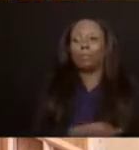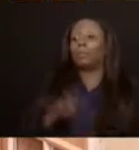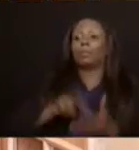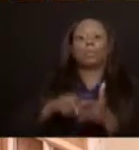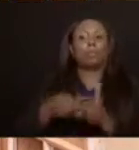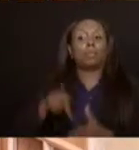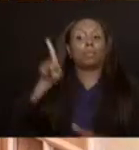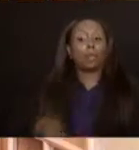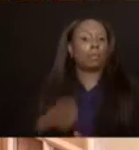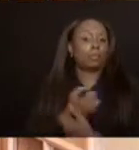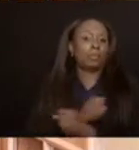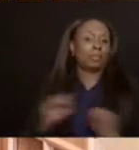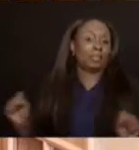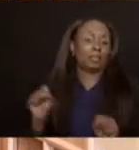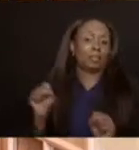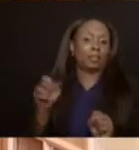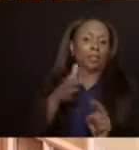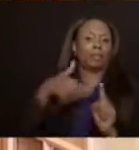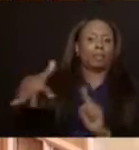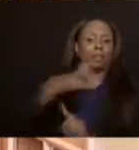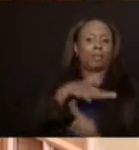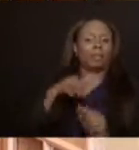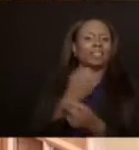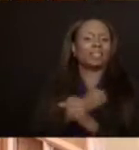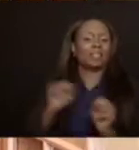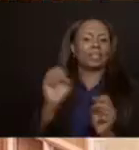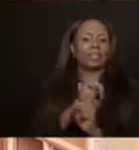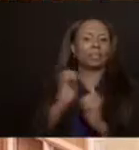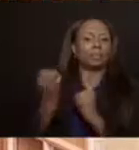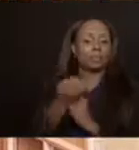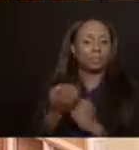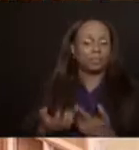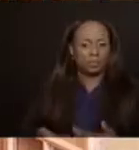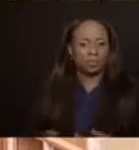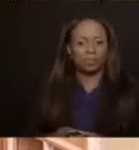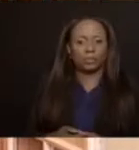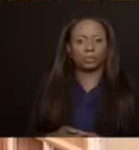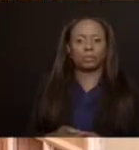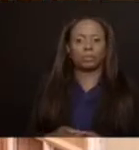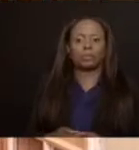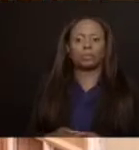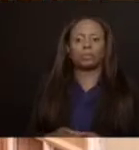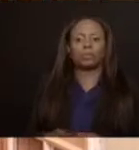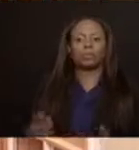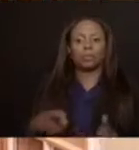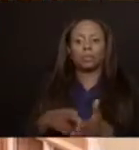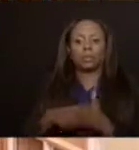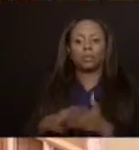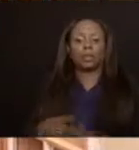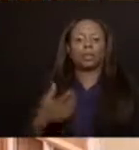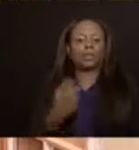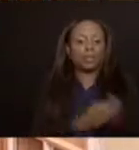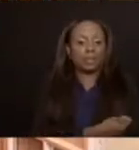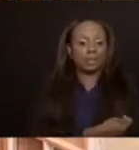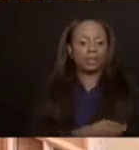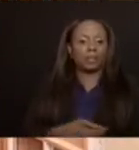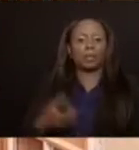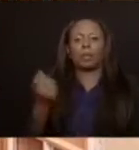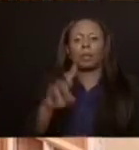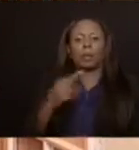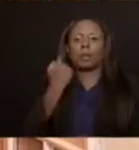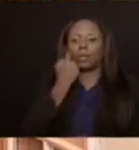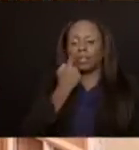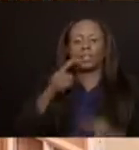And that is what this government is doing. And the safe environment we're mandating requires vaccinations or recent